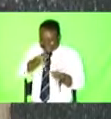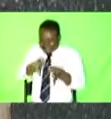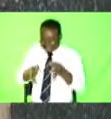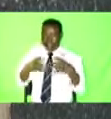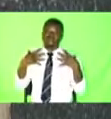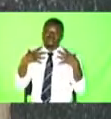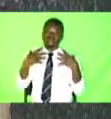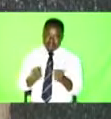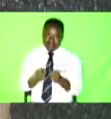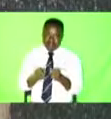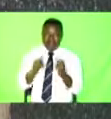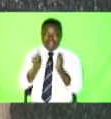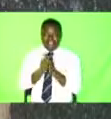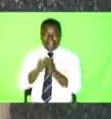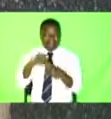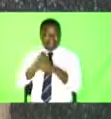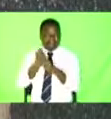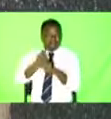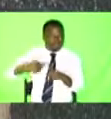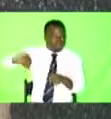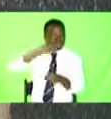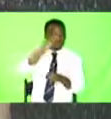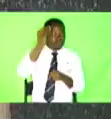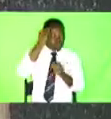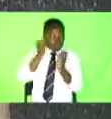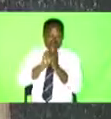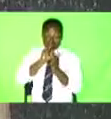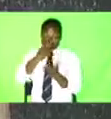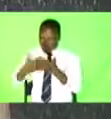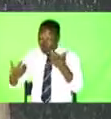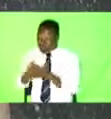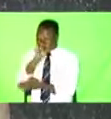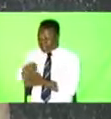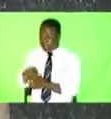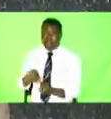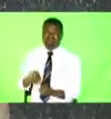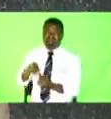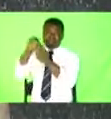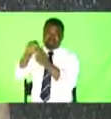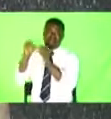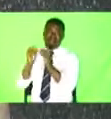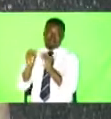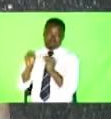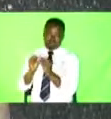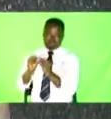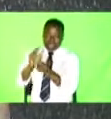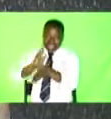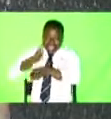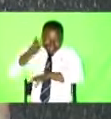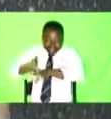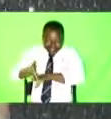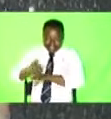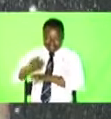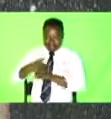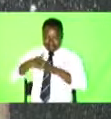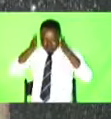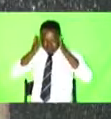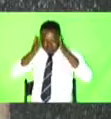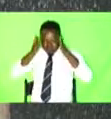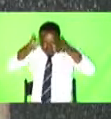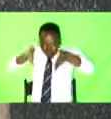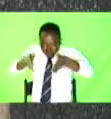that the gospel is an exclusive gospel. Then I will dwell extensively on why